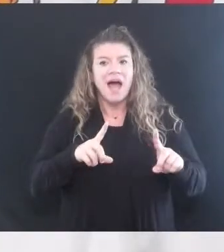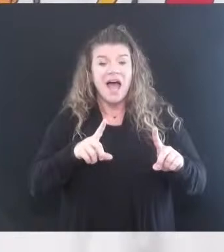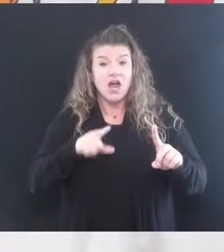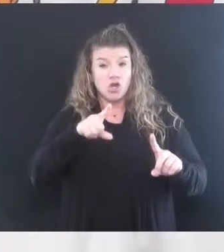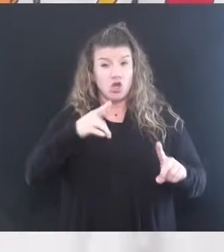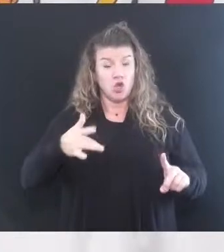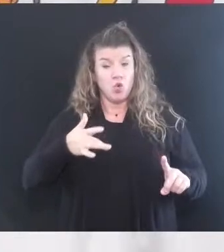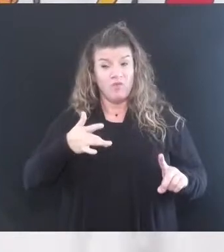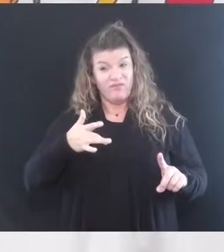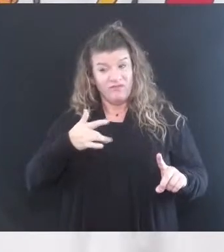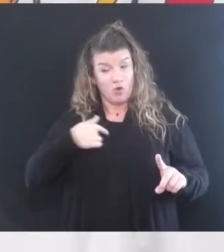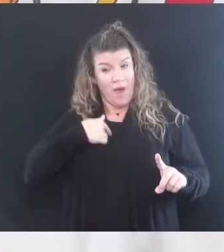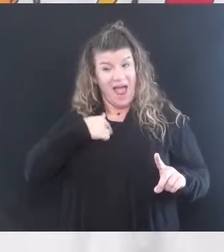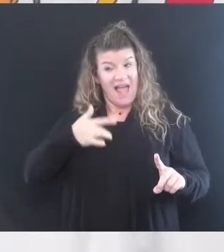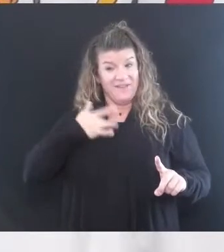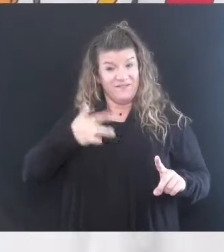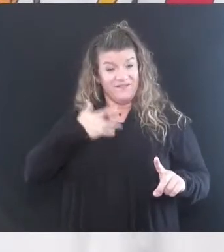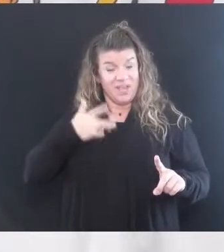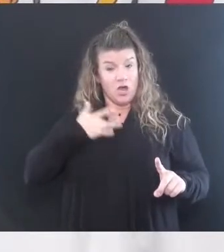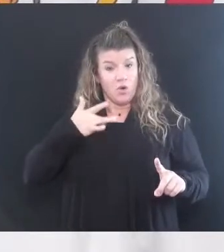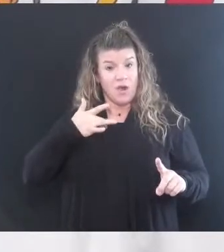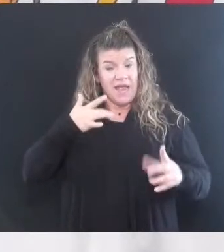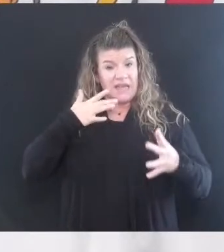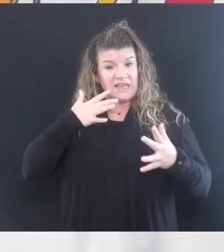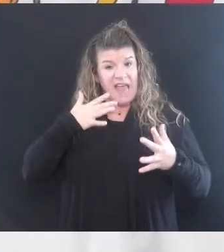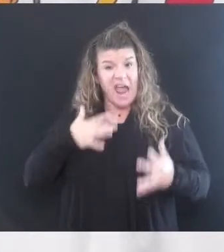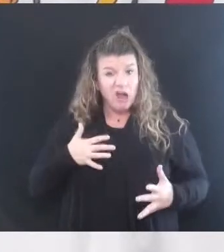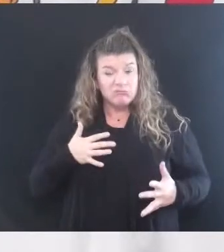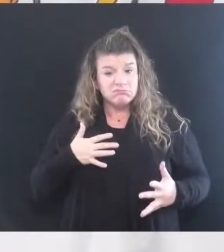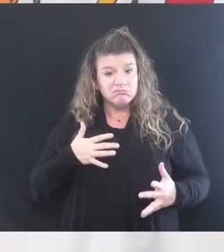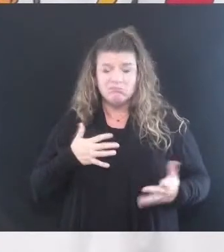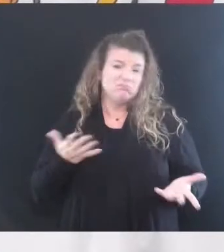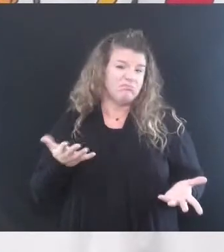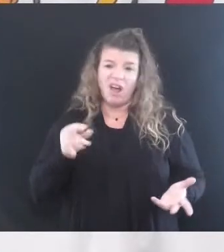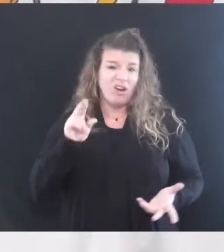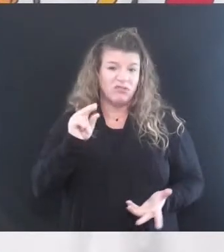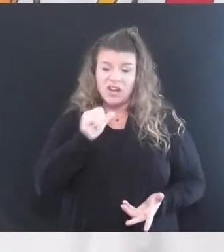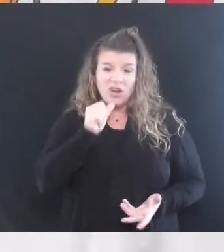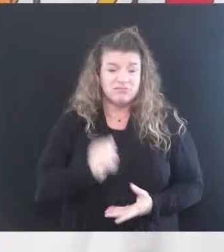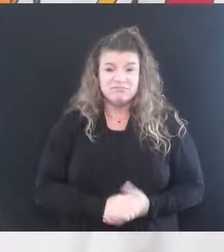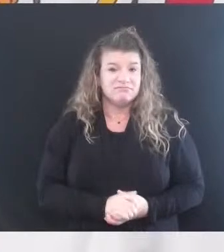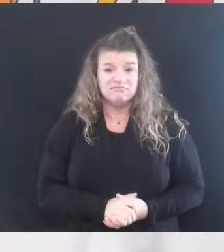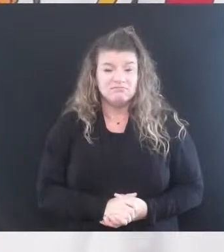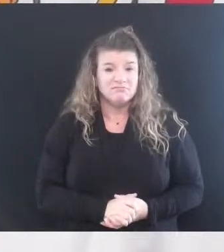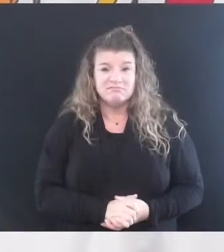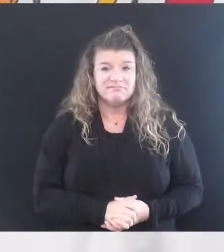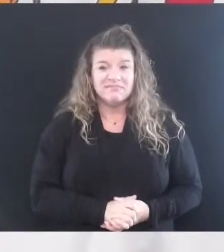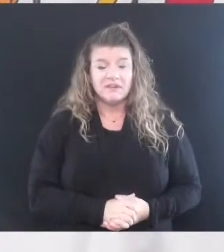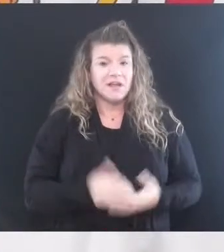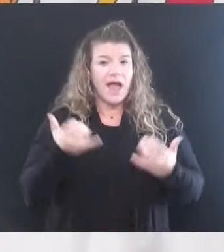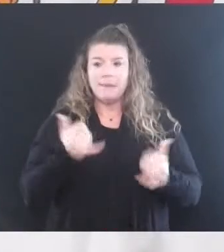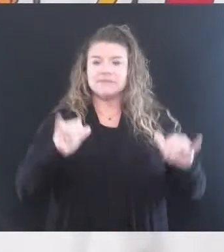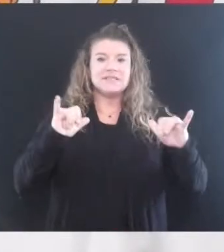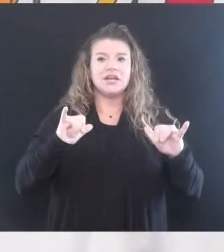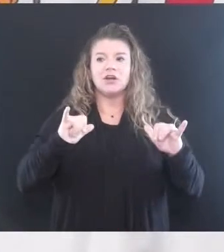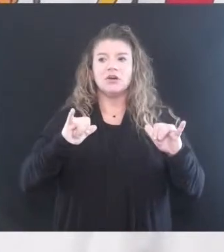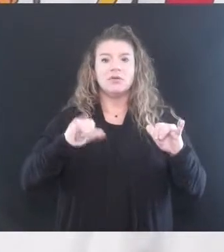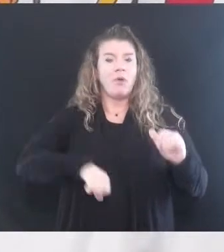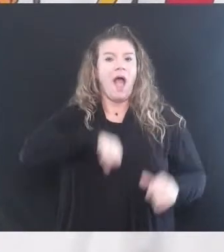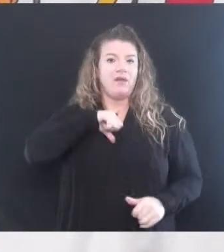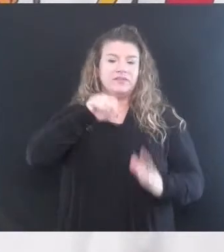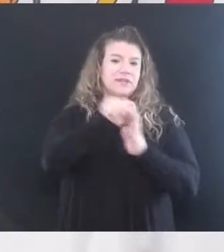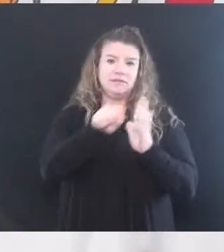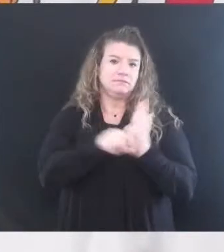you feel really down on that and everything? No, I don't. No, I don't. I'm still immensely proud